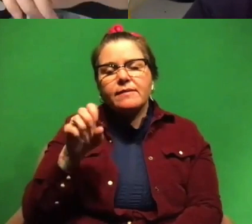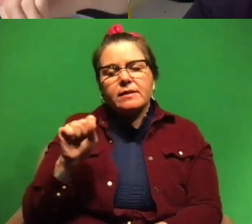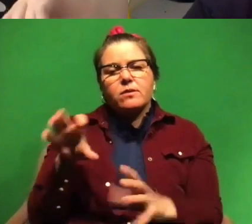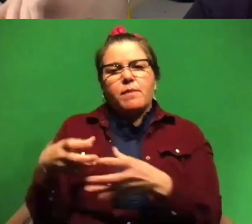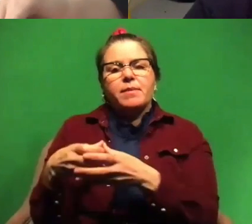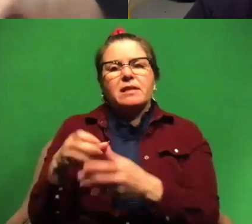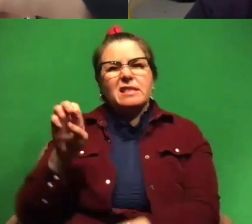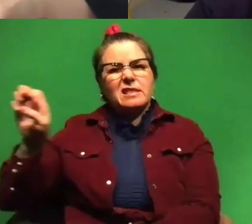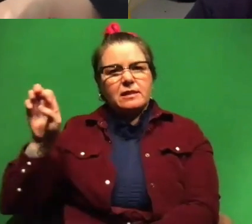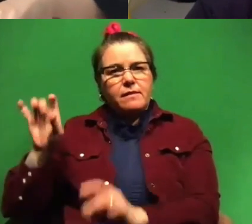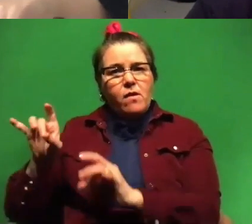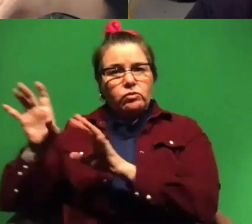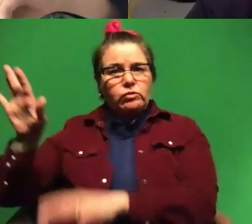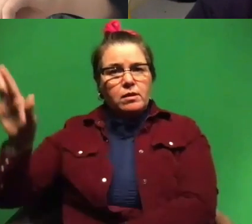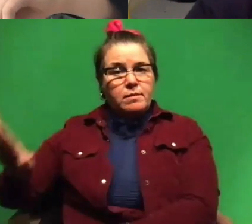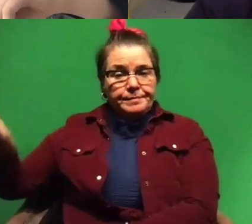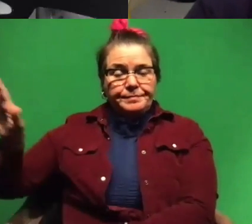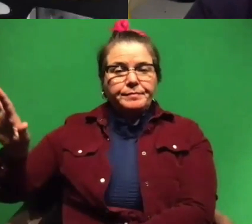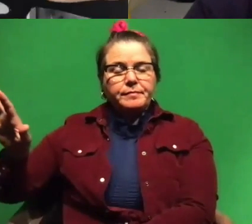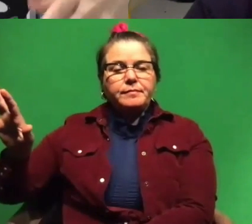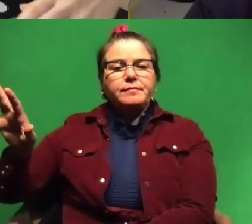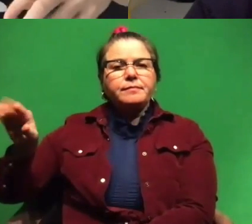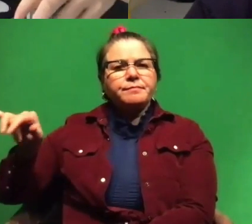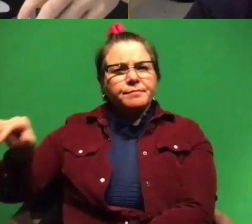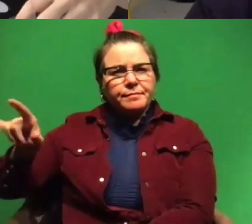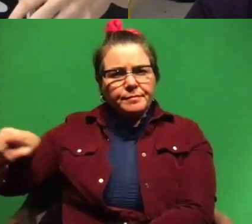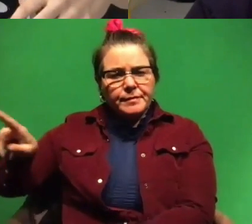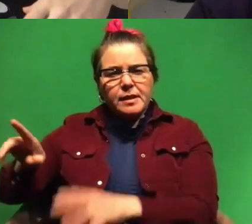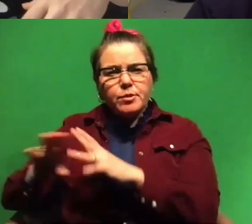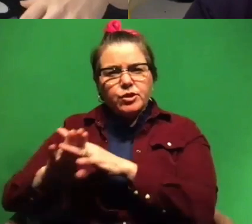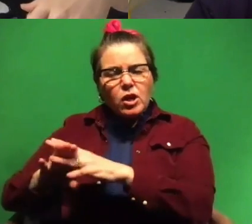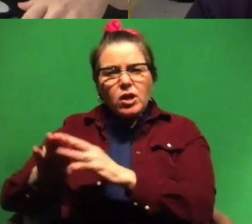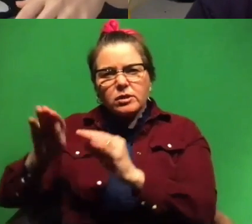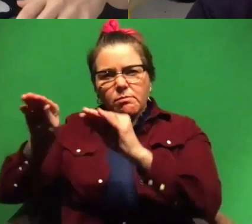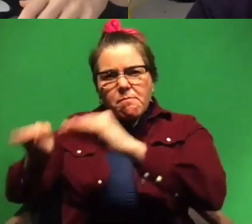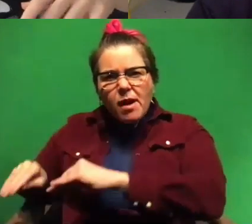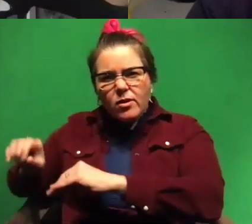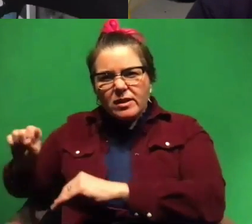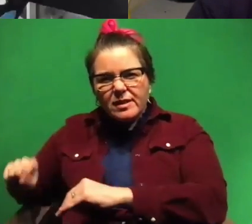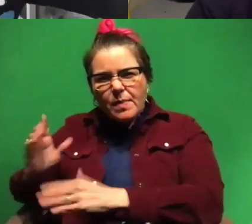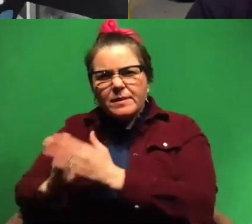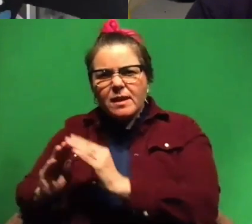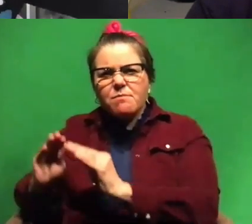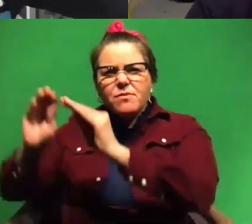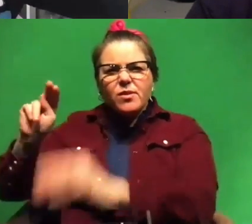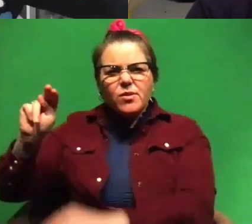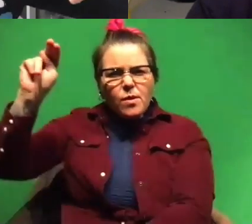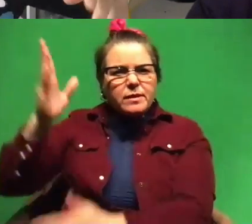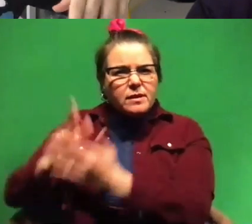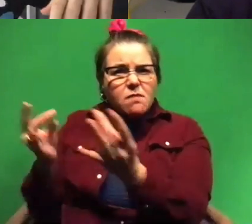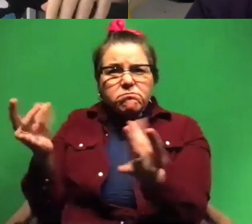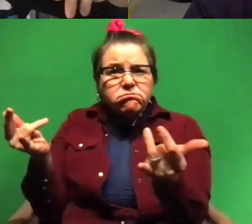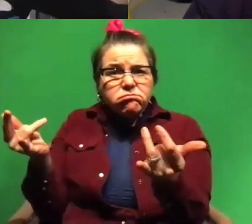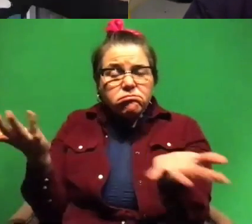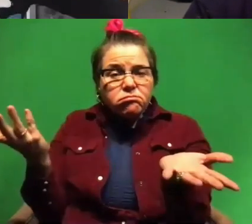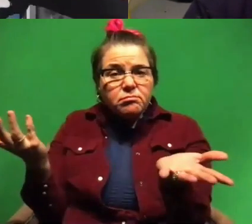the east coast of Australia, we see some of the sharks migrating south, some of them moving north, and some of them just disappear. They